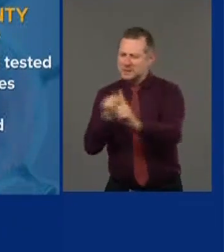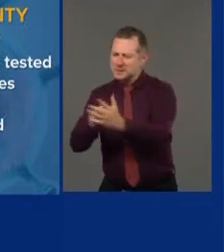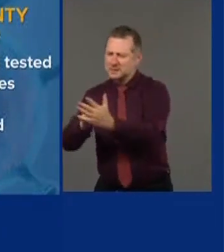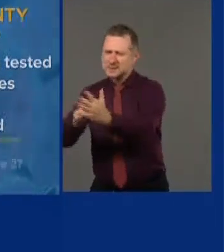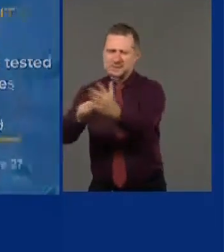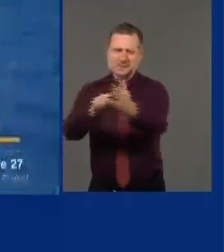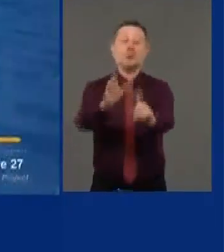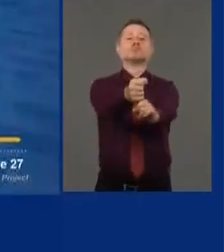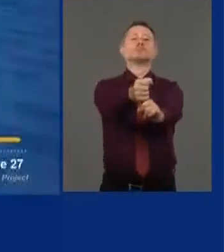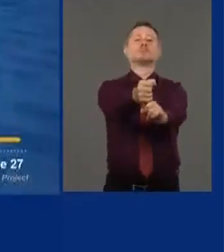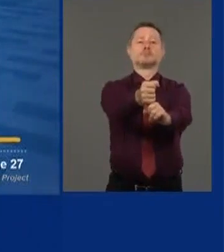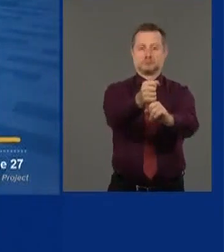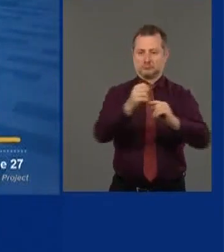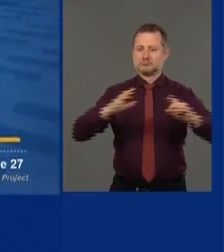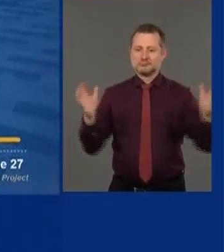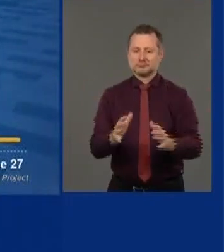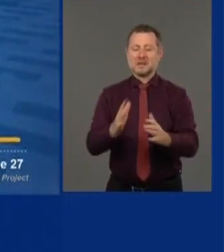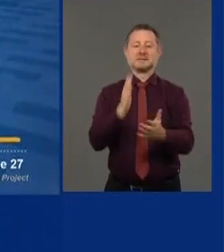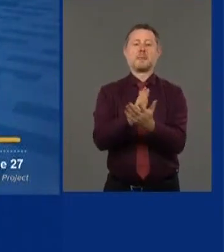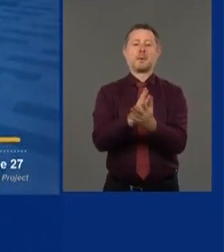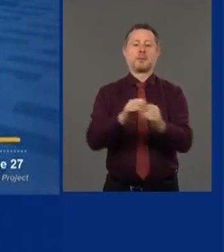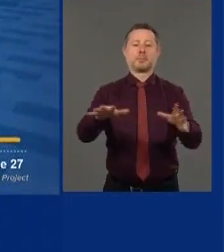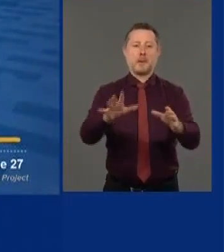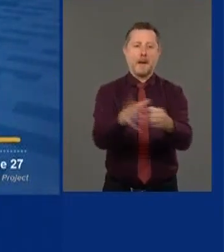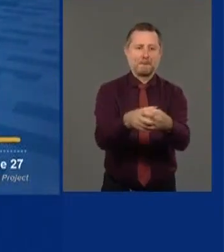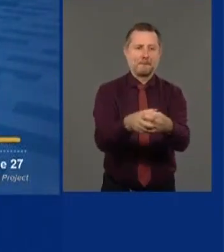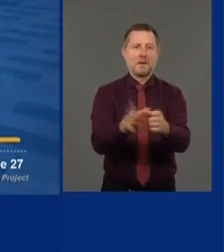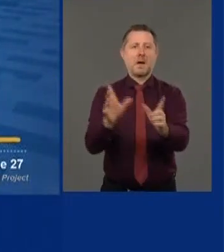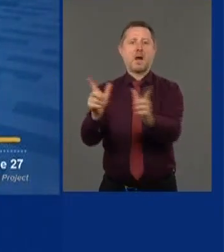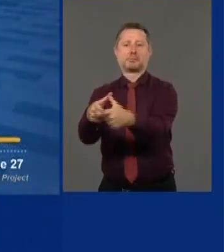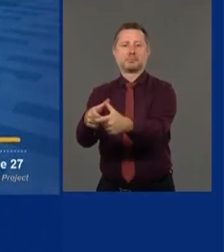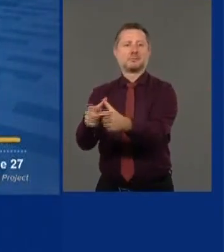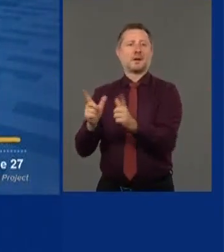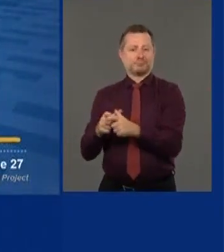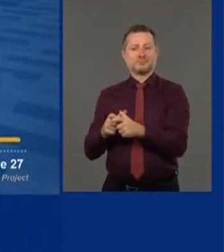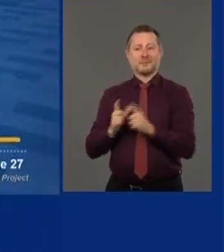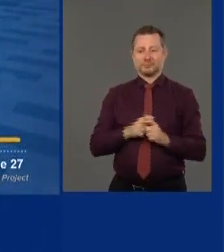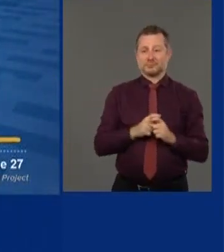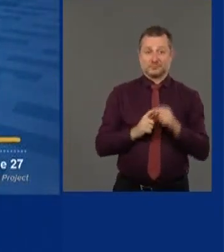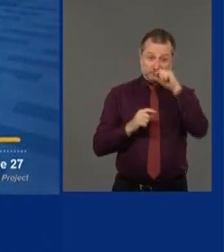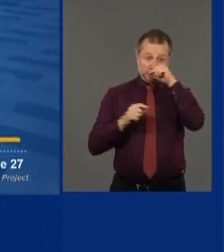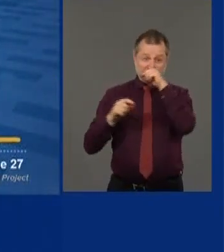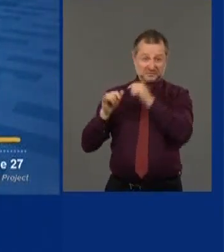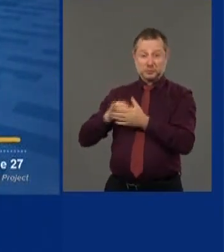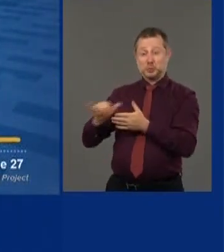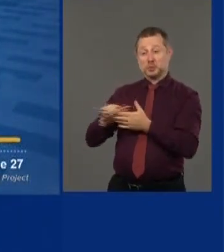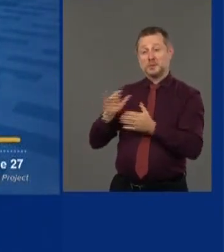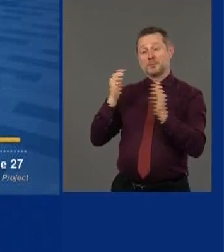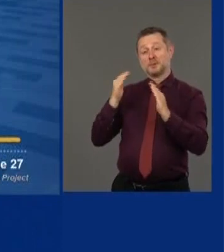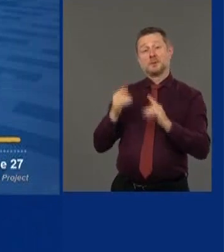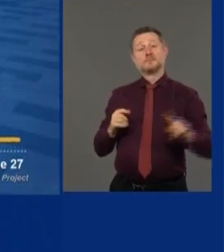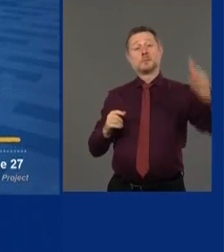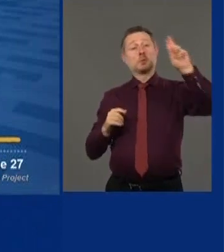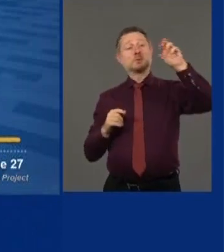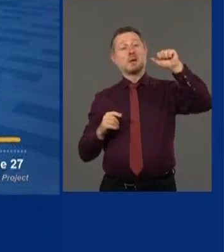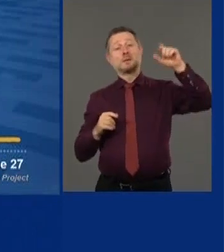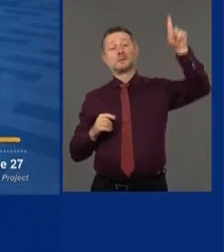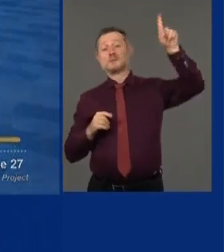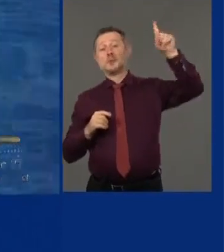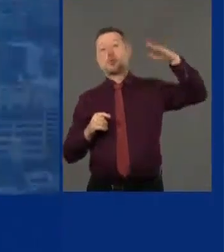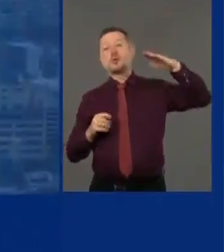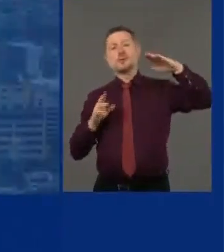that's how you stop the spread. You look at our curve compared to the rest of the country, you see the rest of the country is going